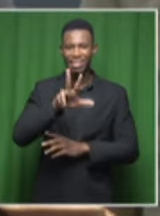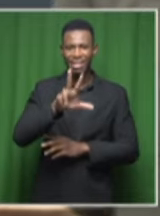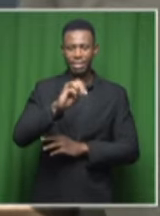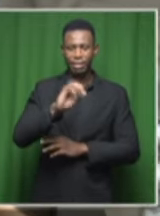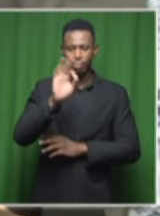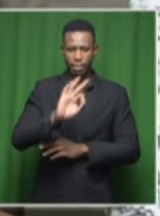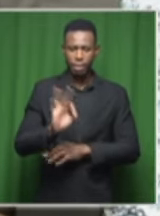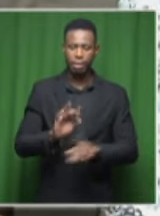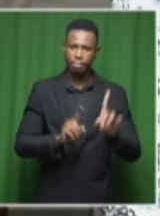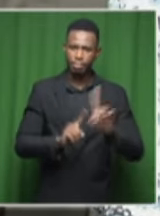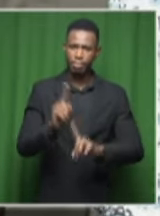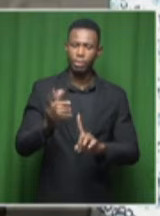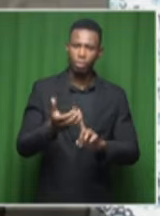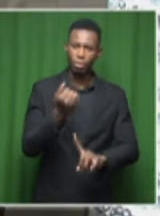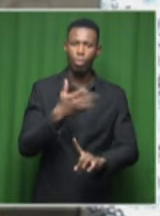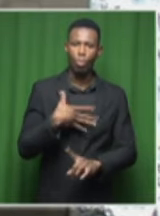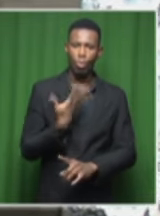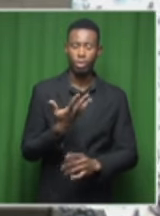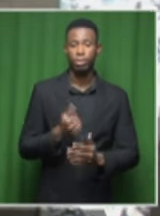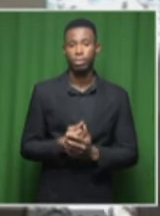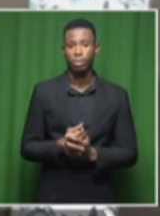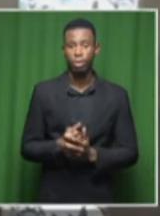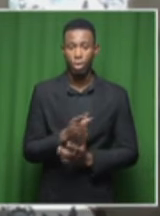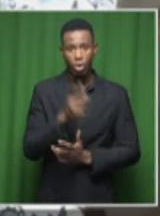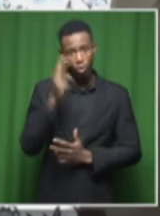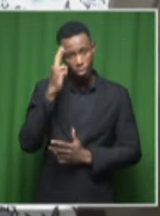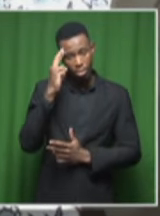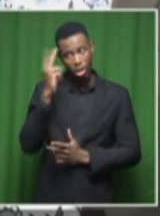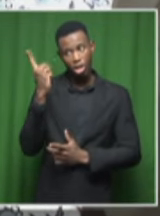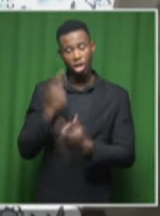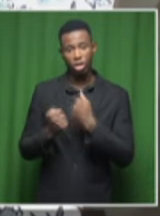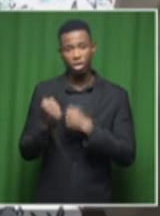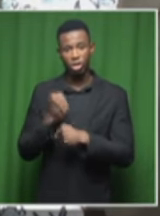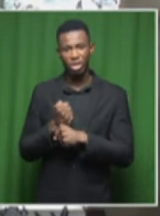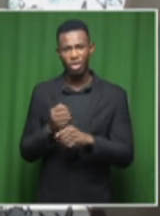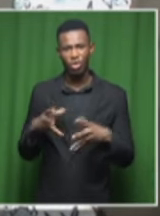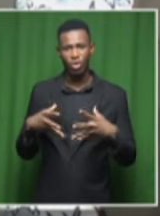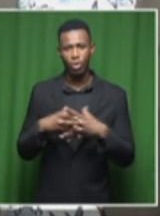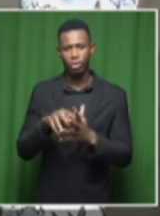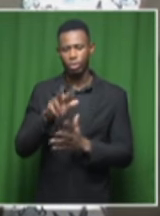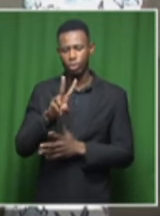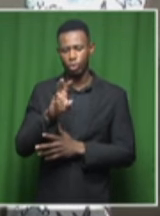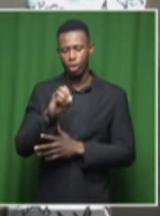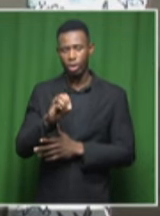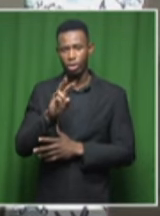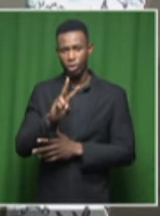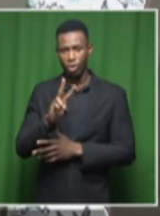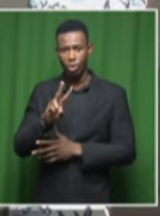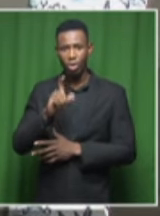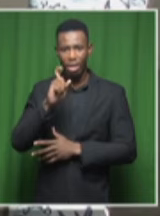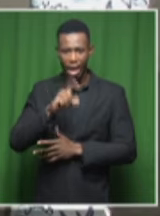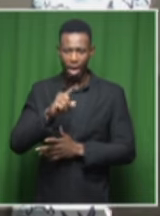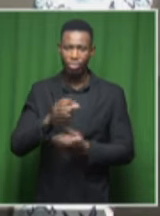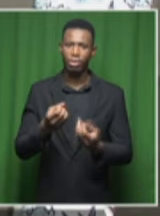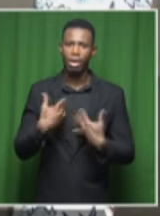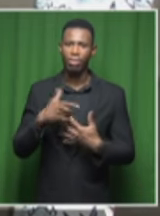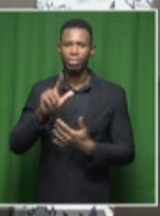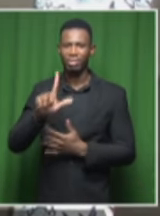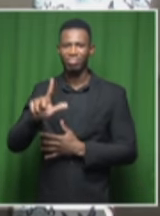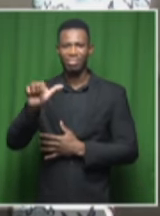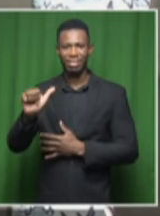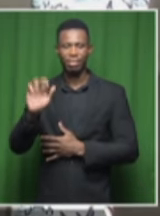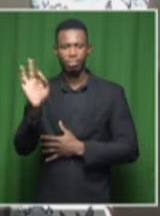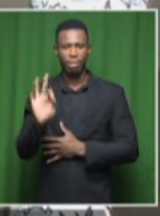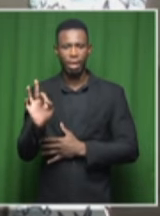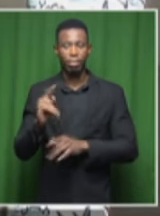rate. You'll remember that last year, the class of 2022 had to give us 76%, and we went down